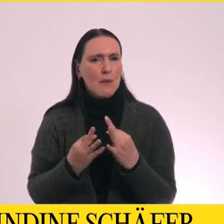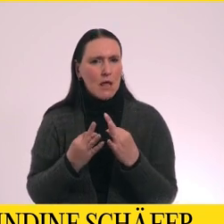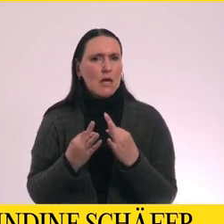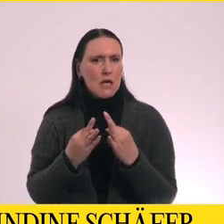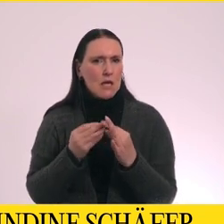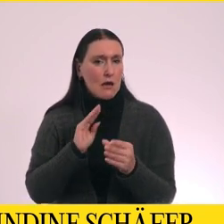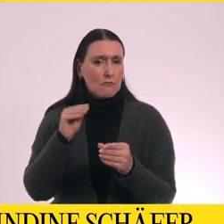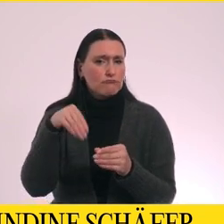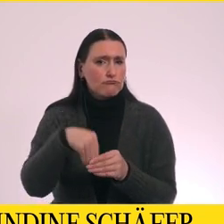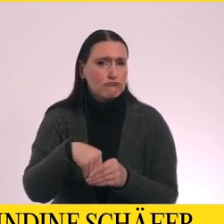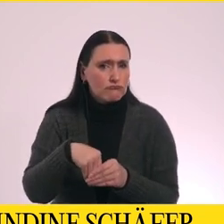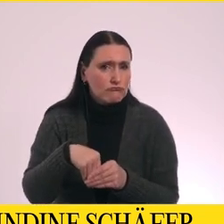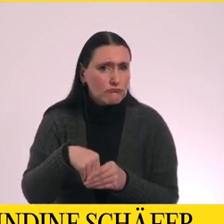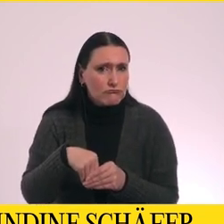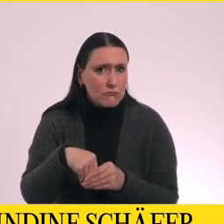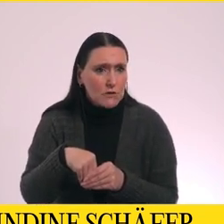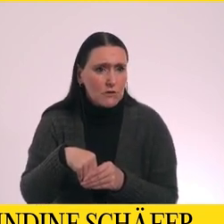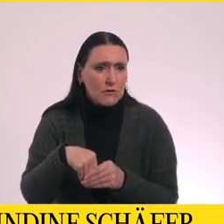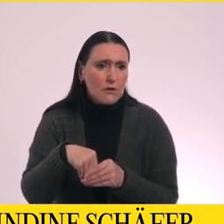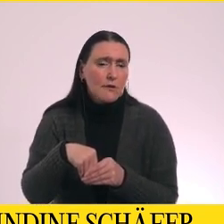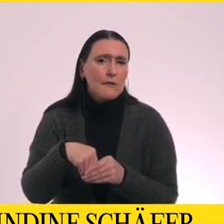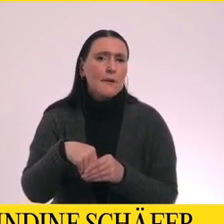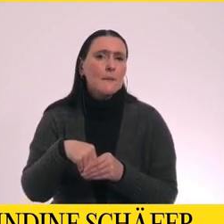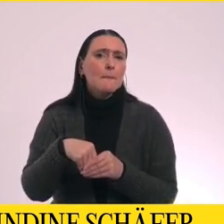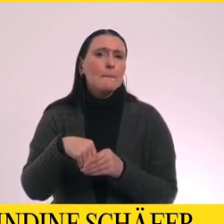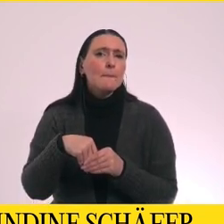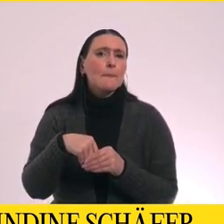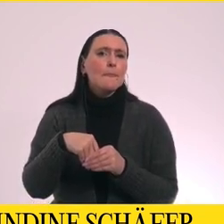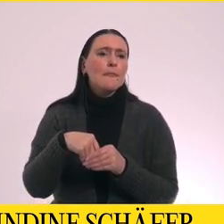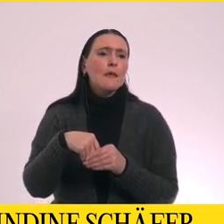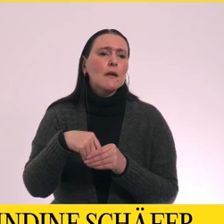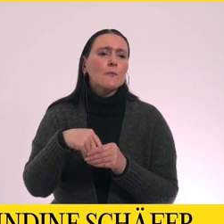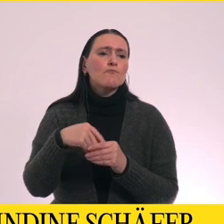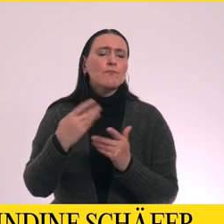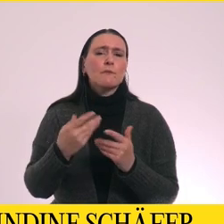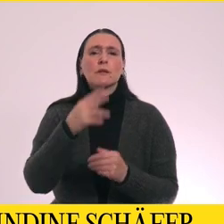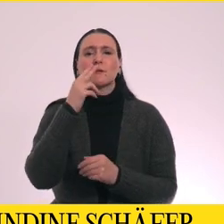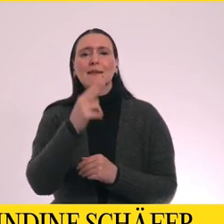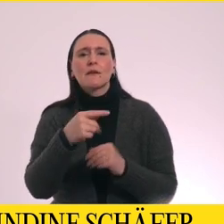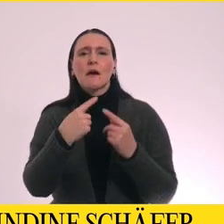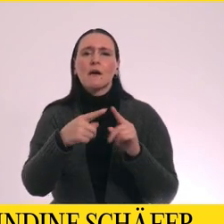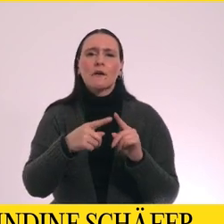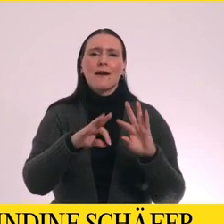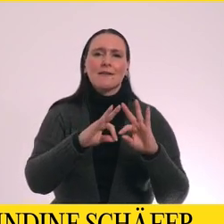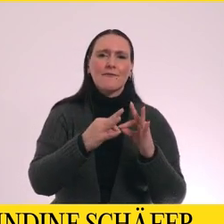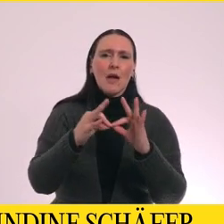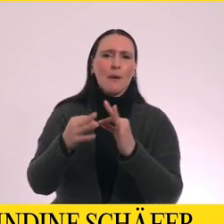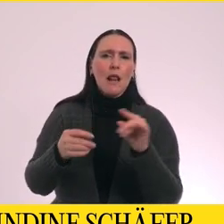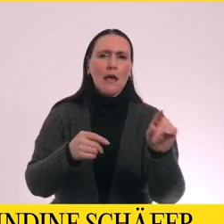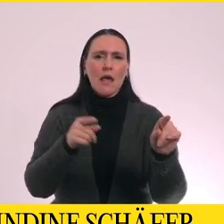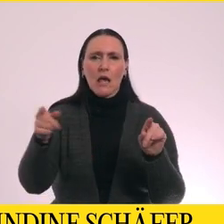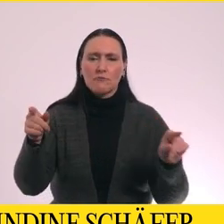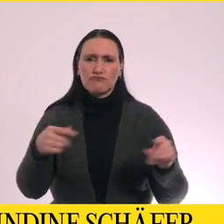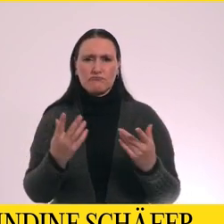So, and extending this program into with other families who are in situations like ours,